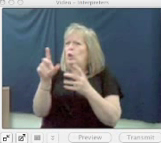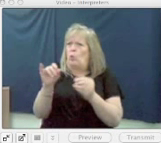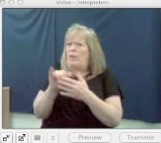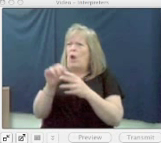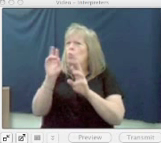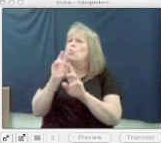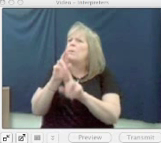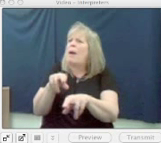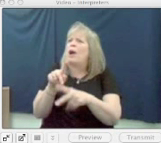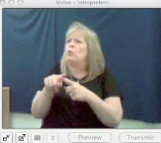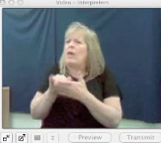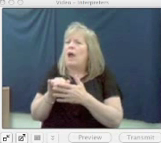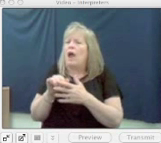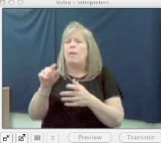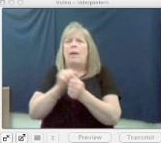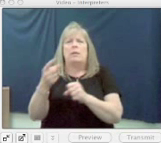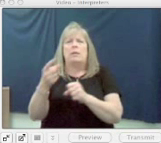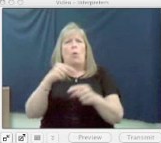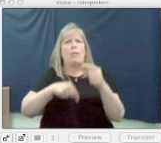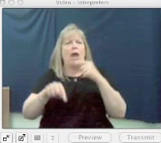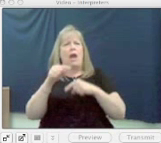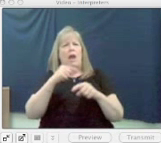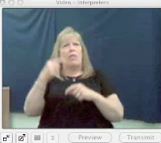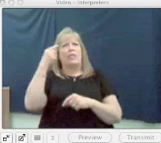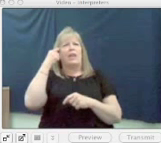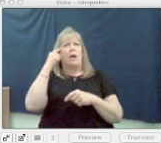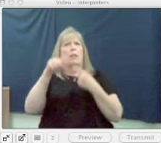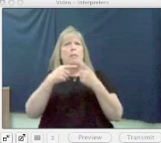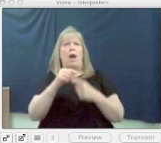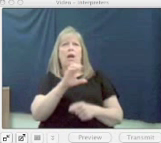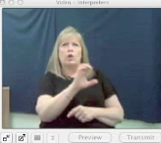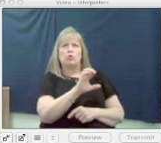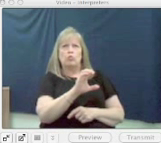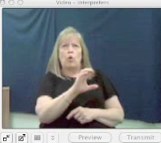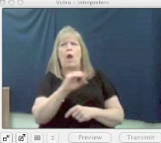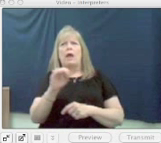the control, and to talk about the demands.